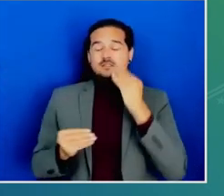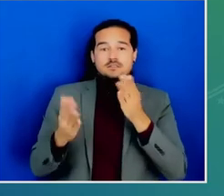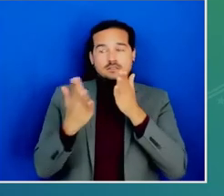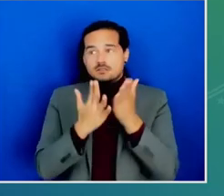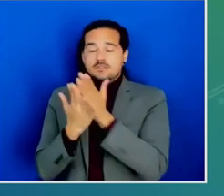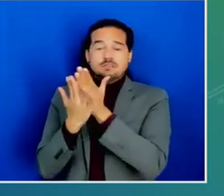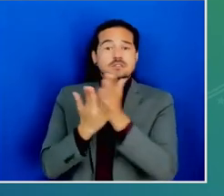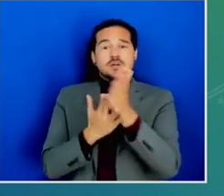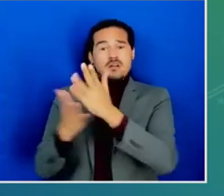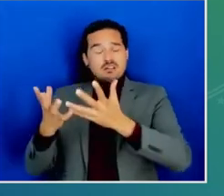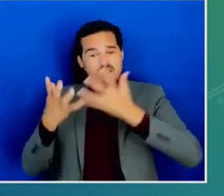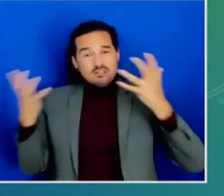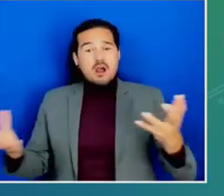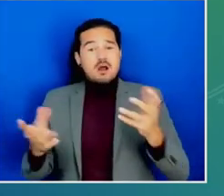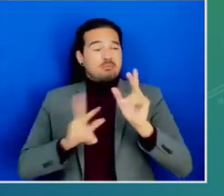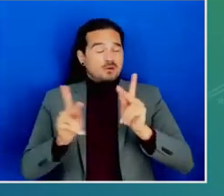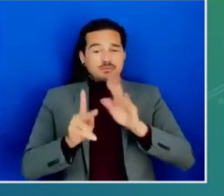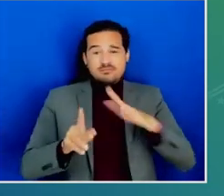But throughout,